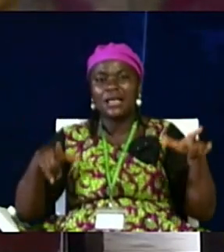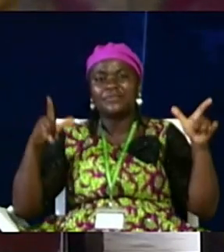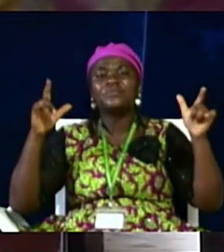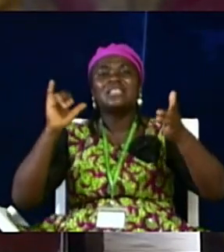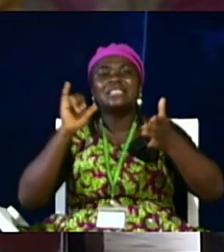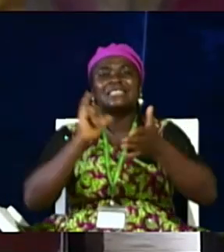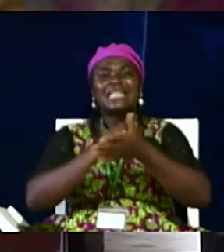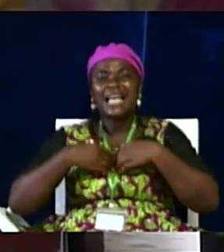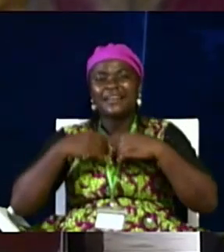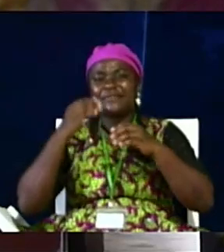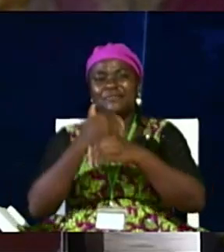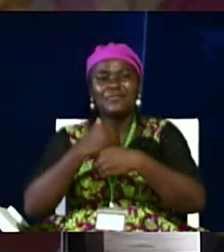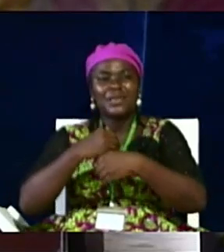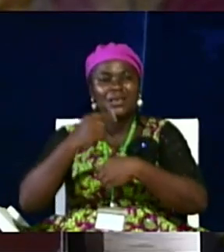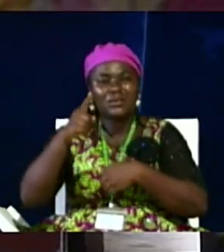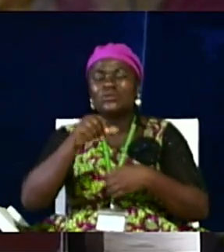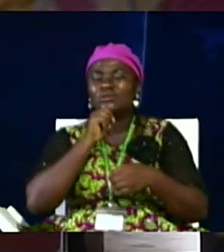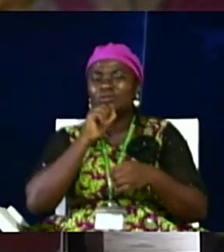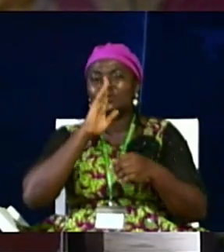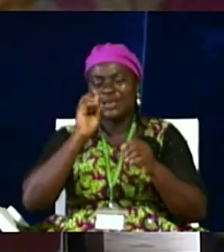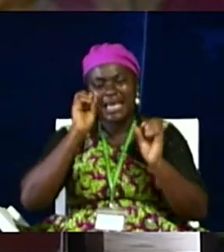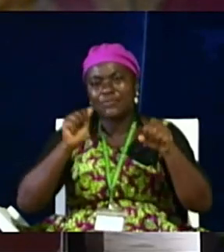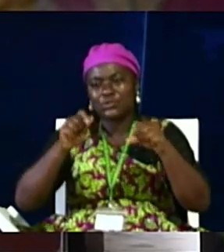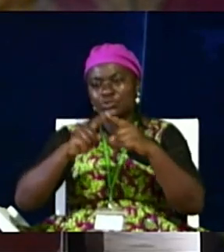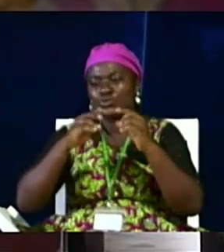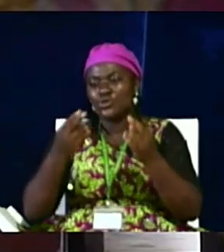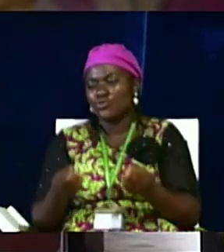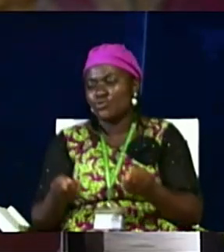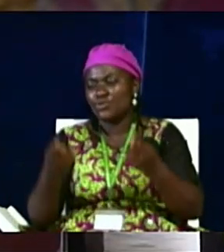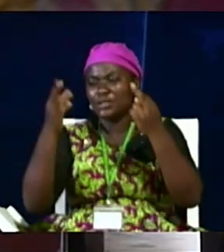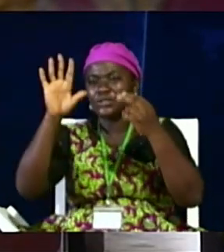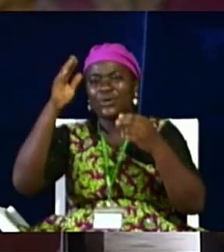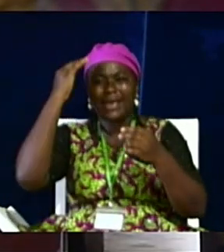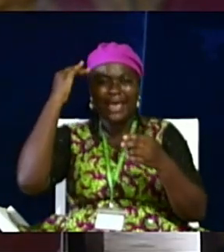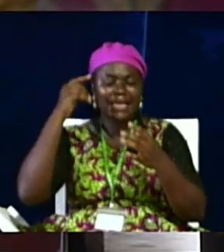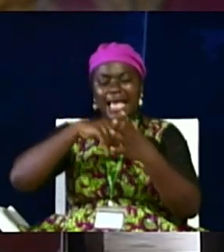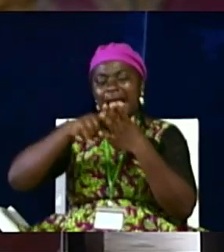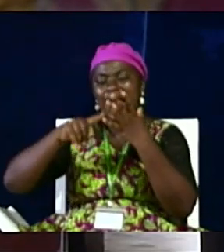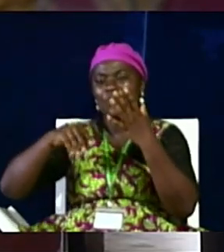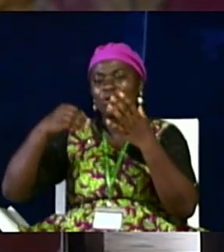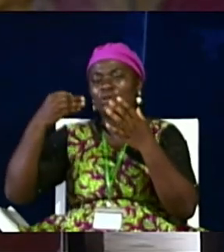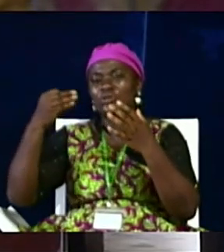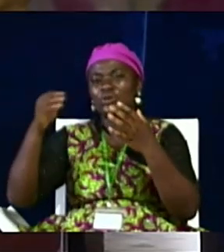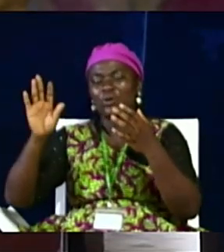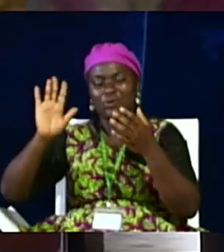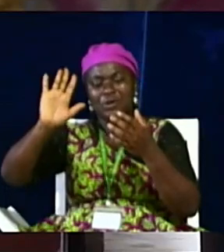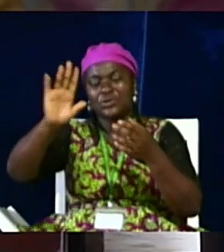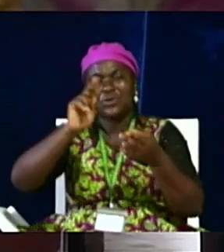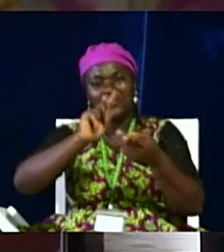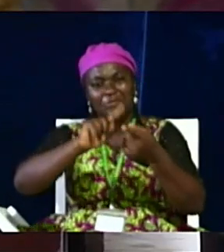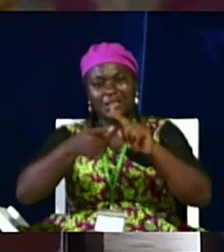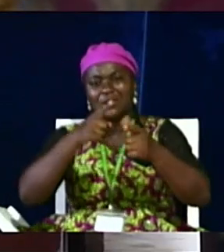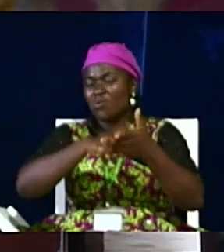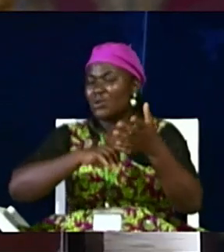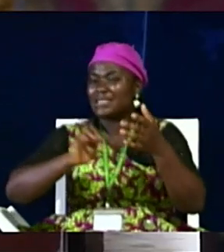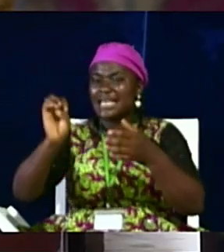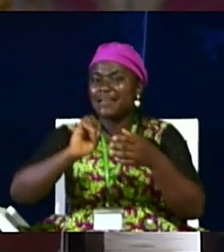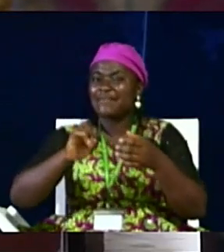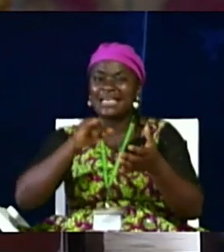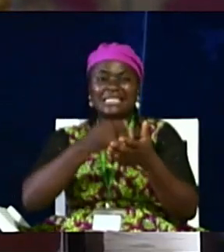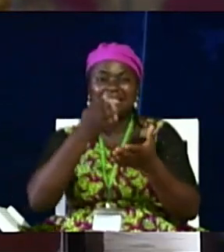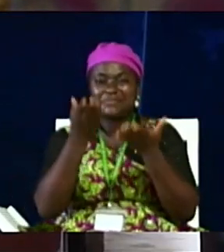has made you not to be able to raise up your head among your colleagues. Whatever it may be, the Lord will